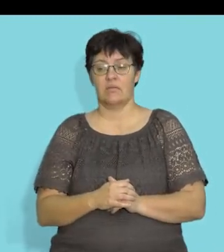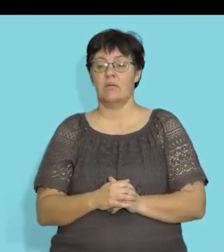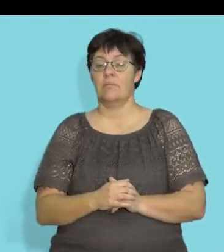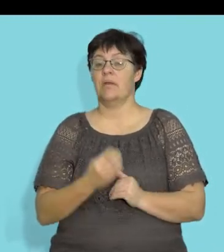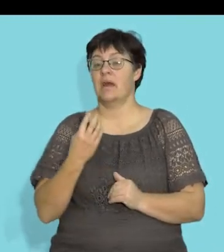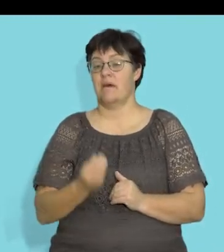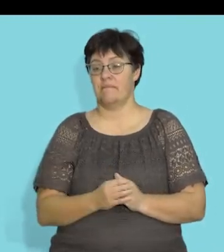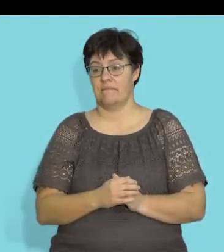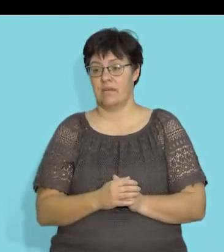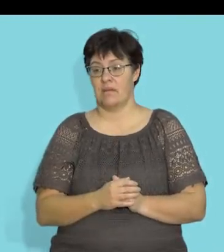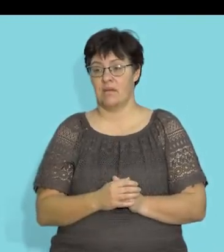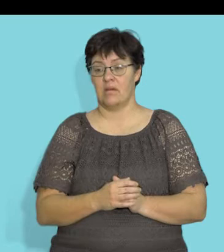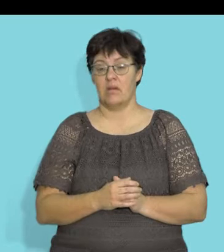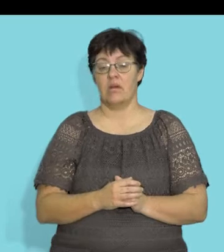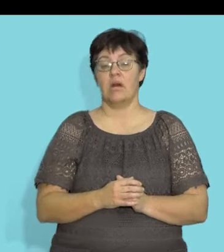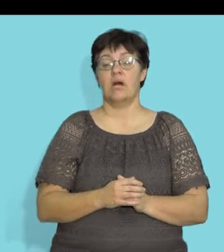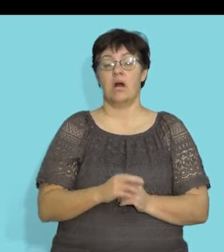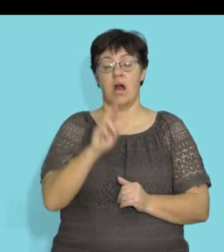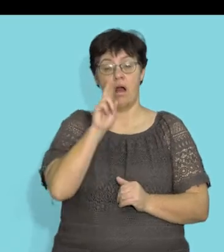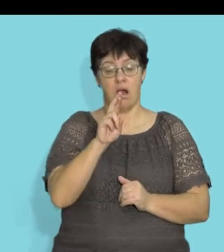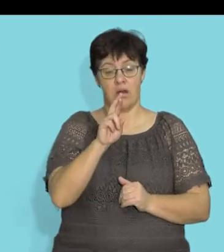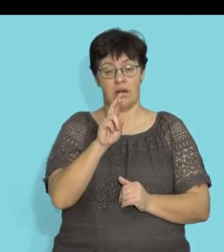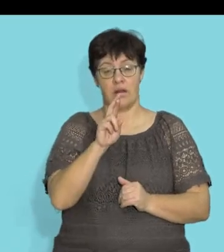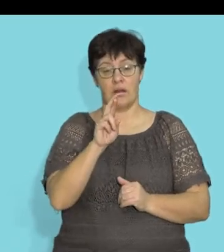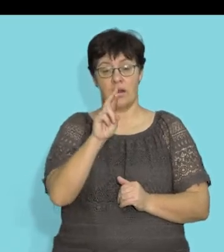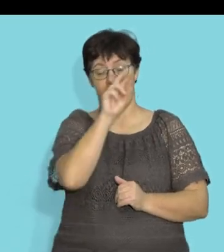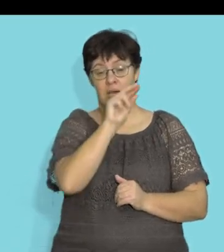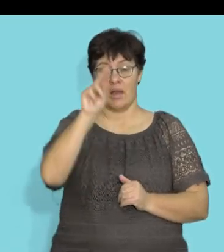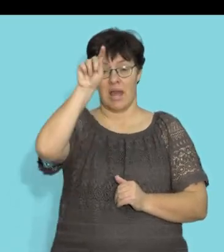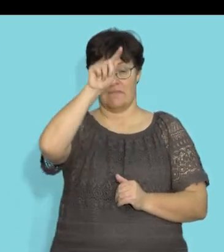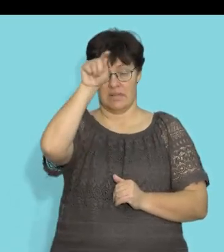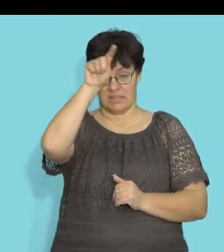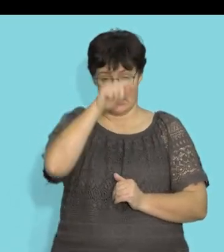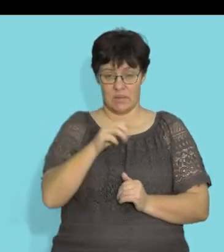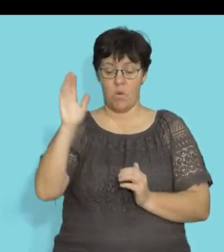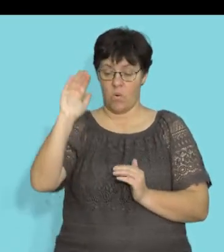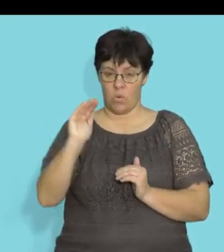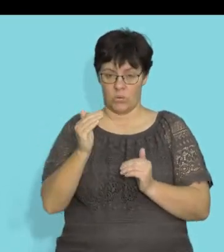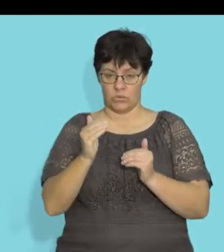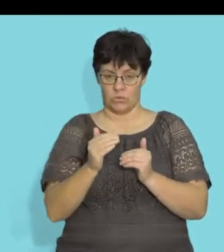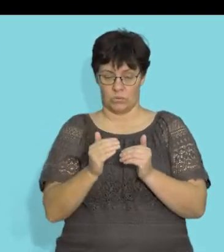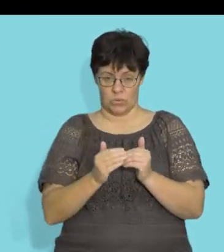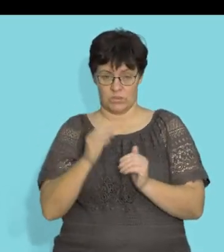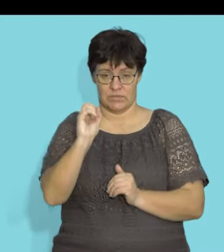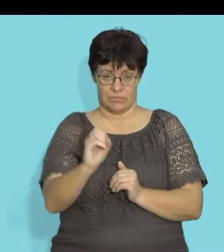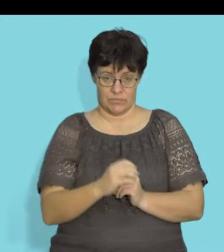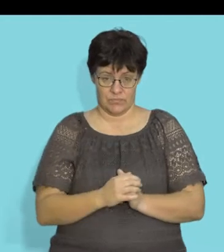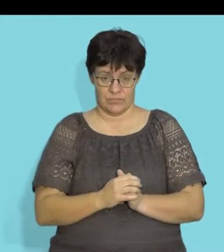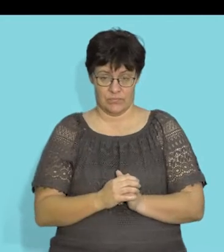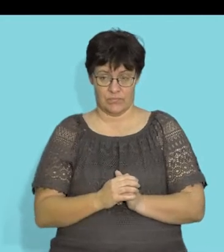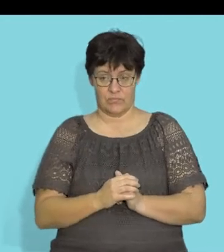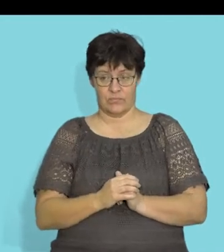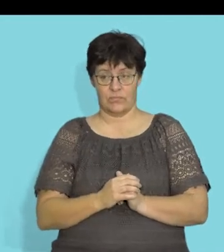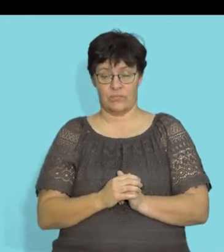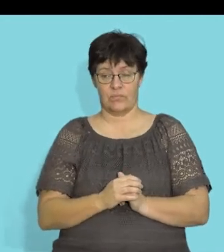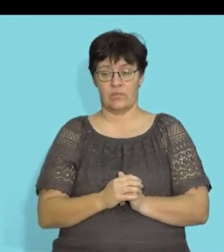actually have my ratio to the power of infinity, it's getting closer and closer to 0.